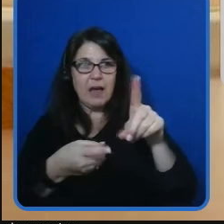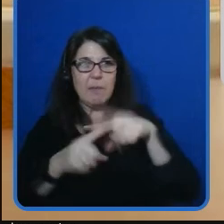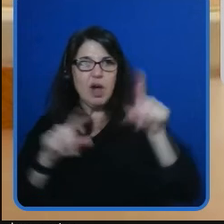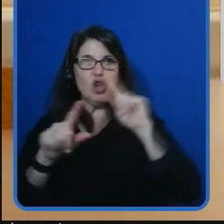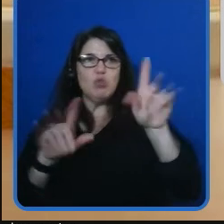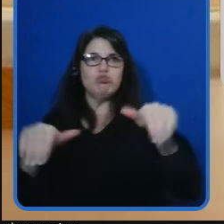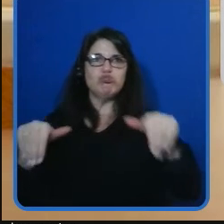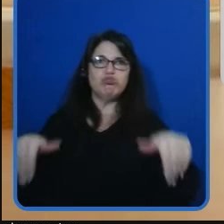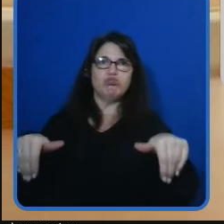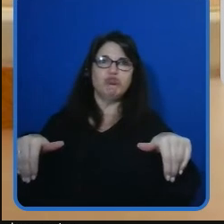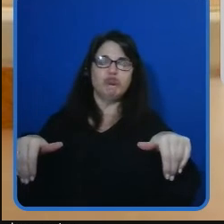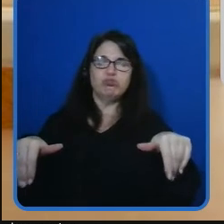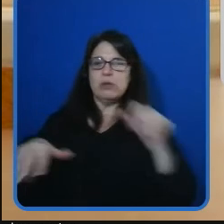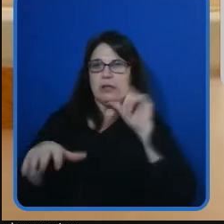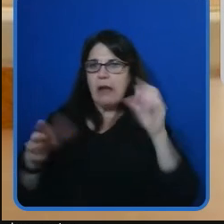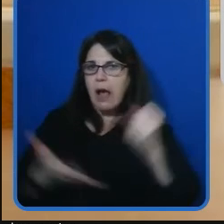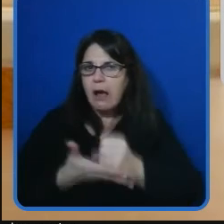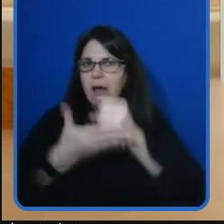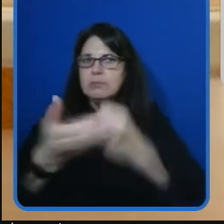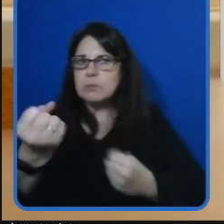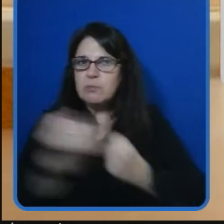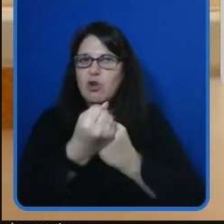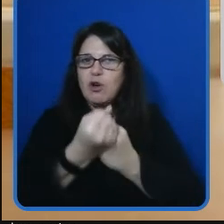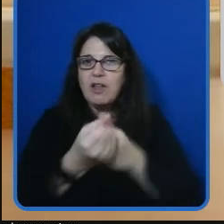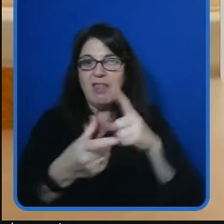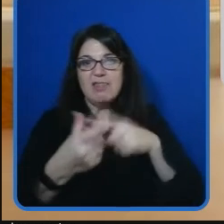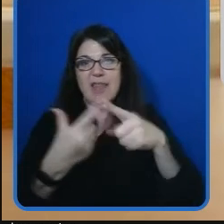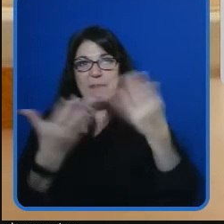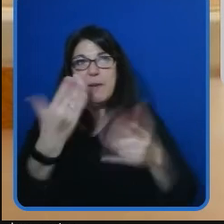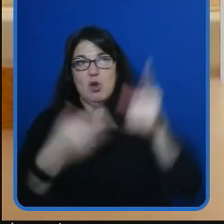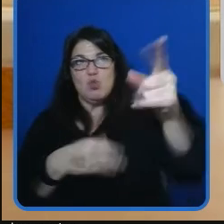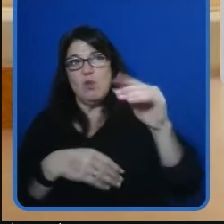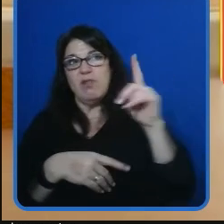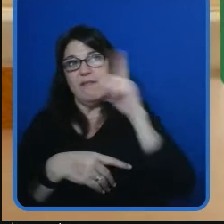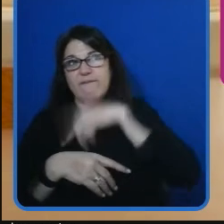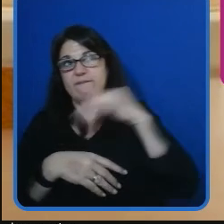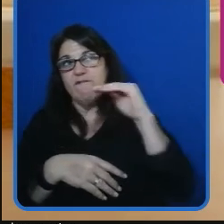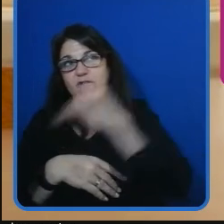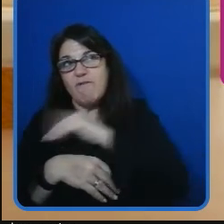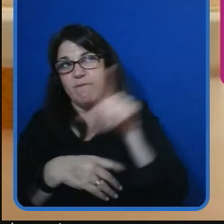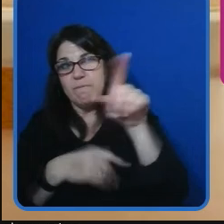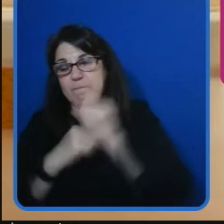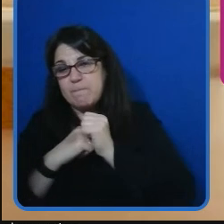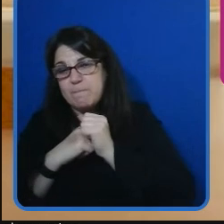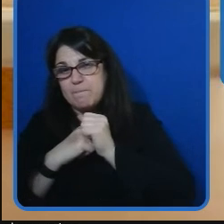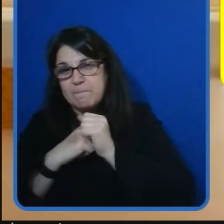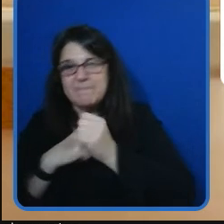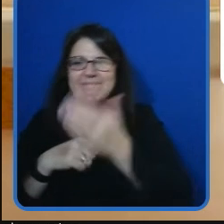to make it so, then maybe you are. Thank you.